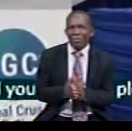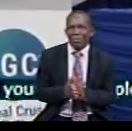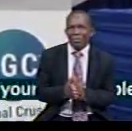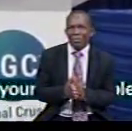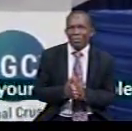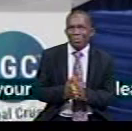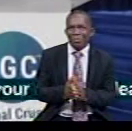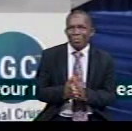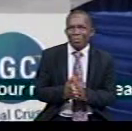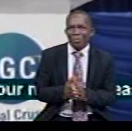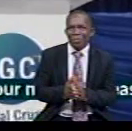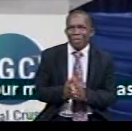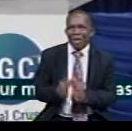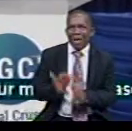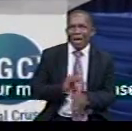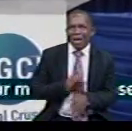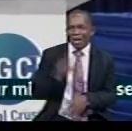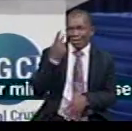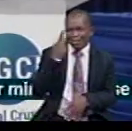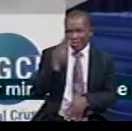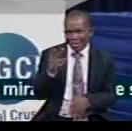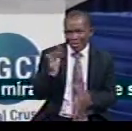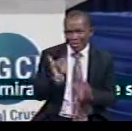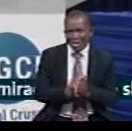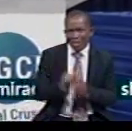I see a wheelchair lifted up there.